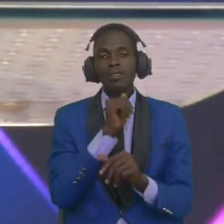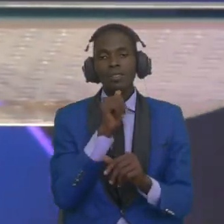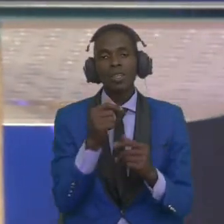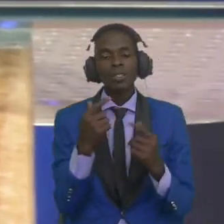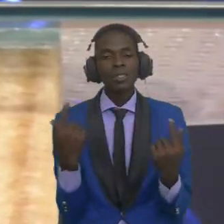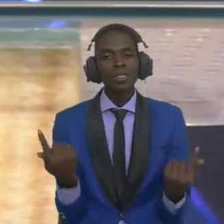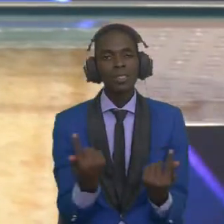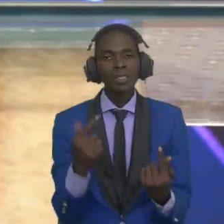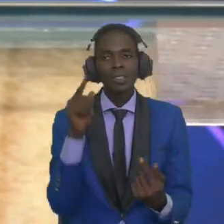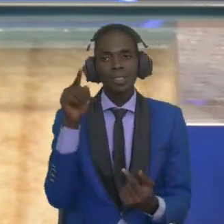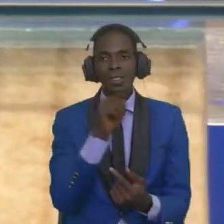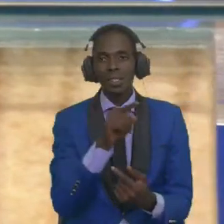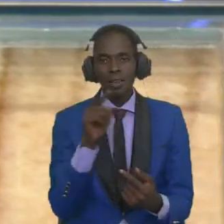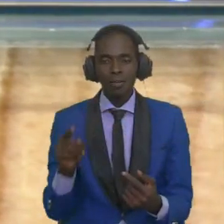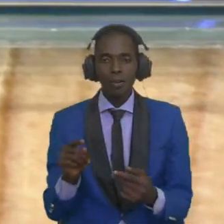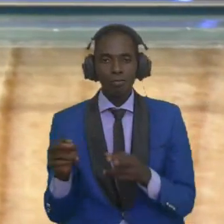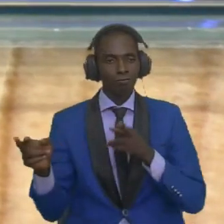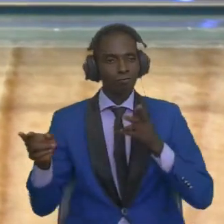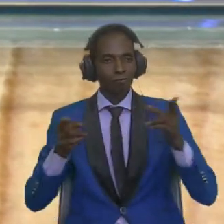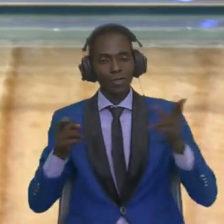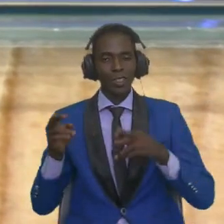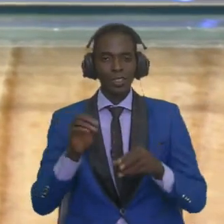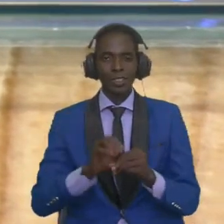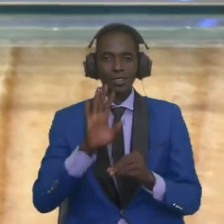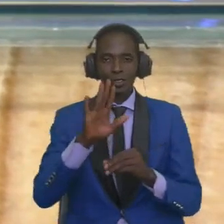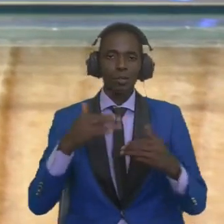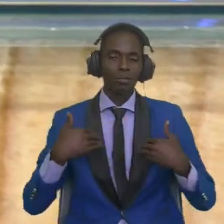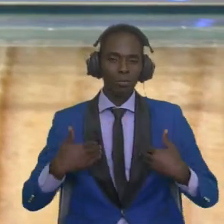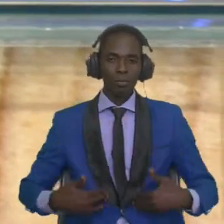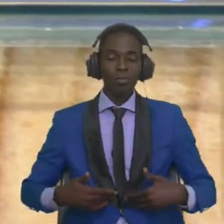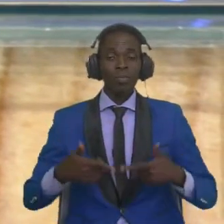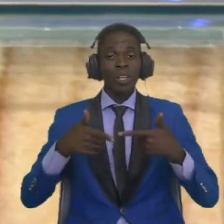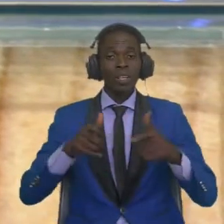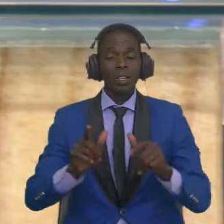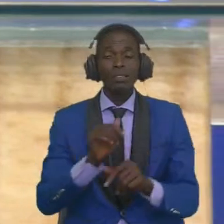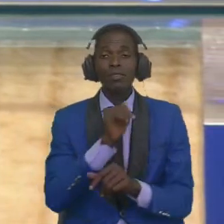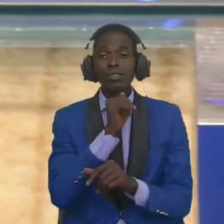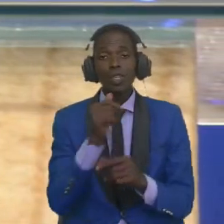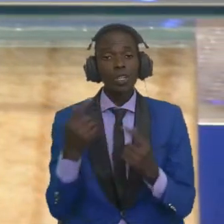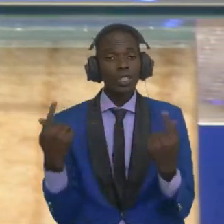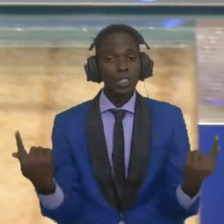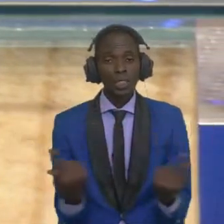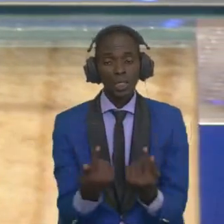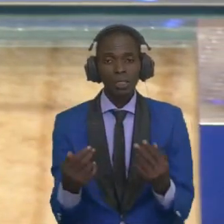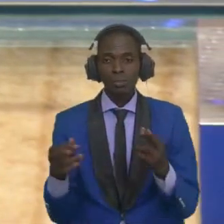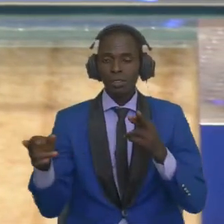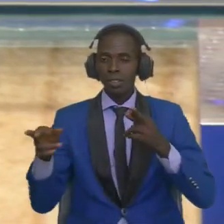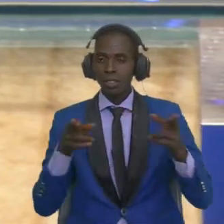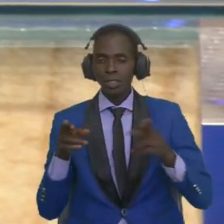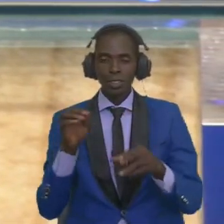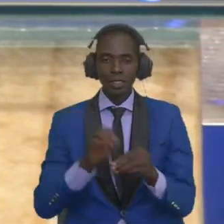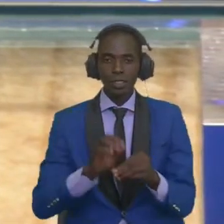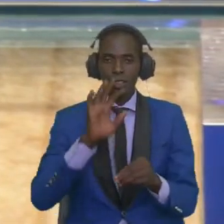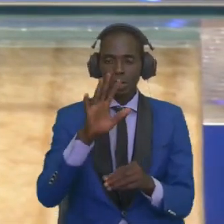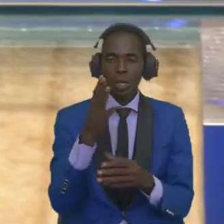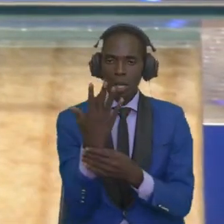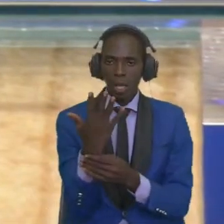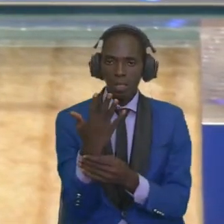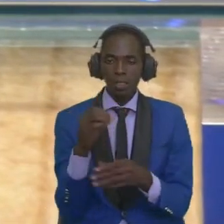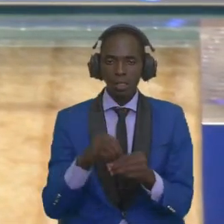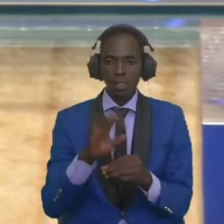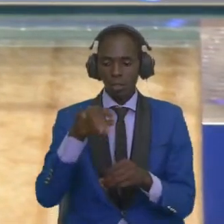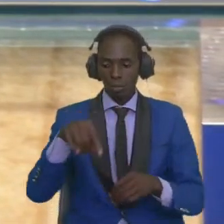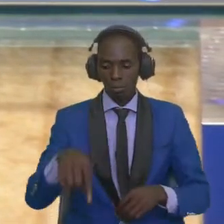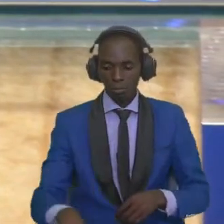therefore reign in your mortal body. Let not sin reign in your hand, in your